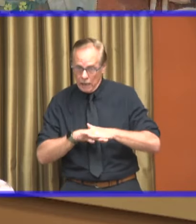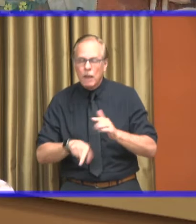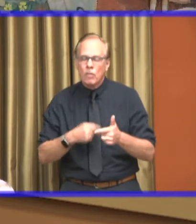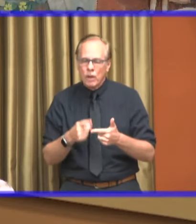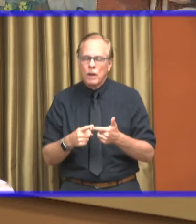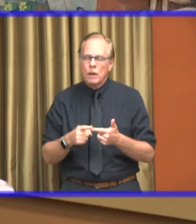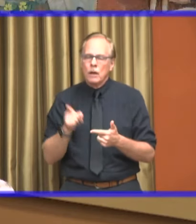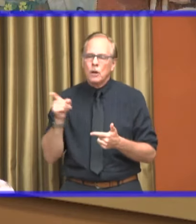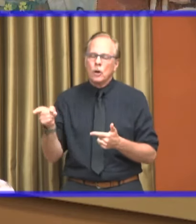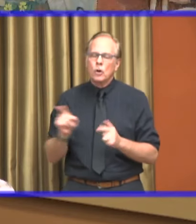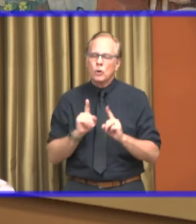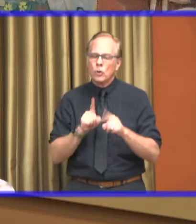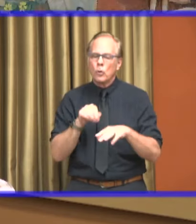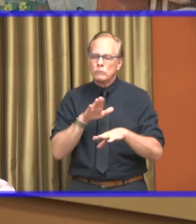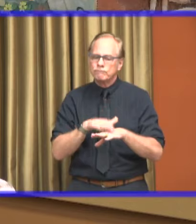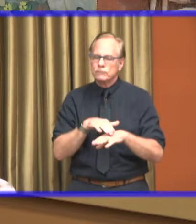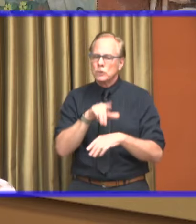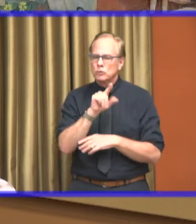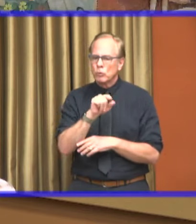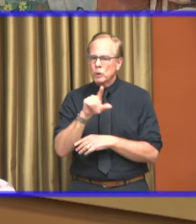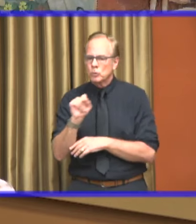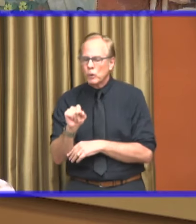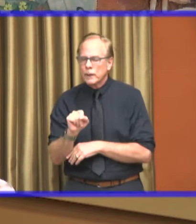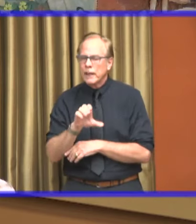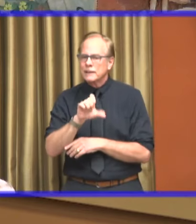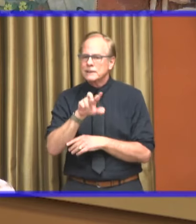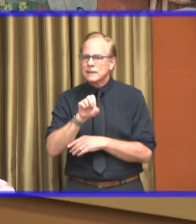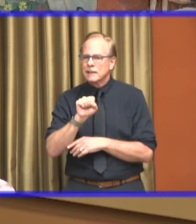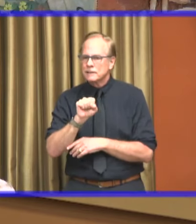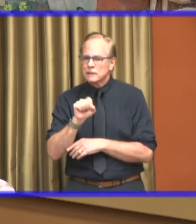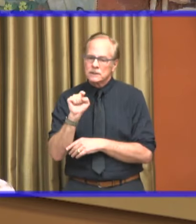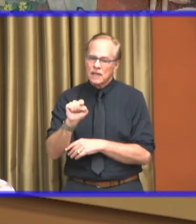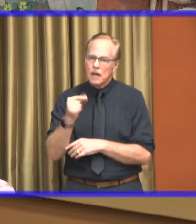to the 2020census.gov website.